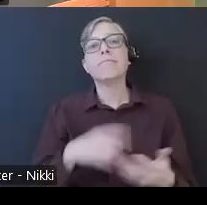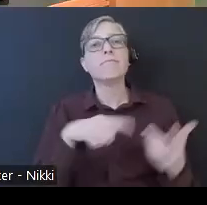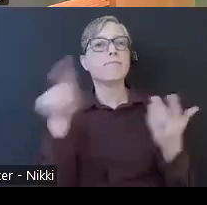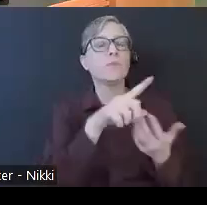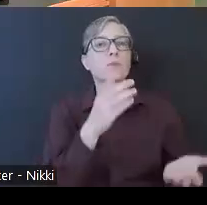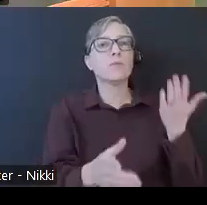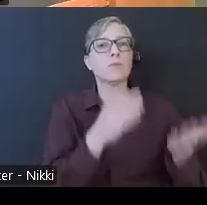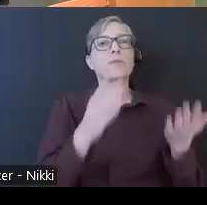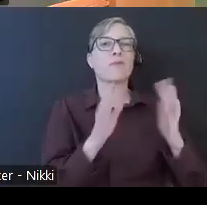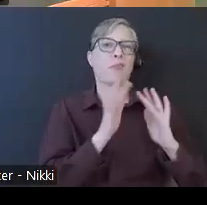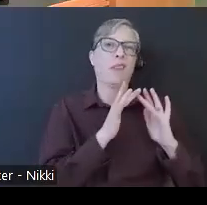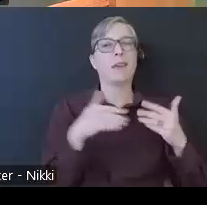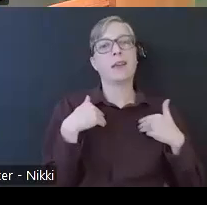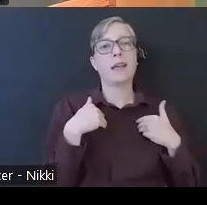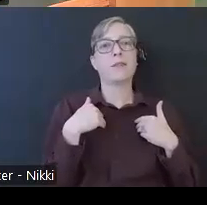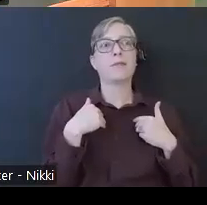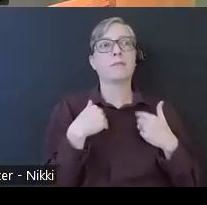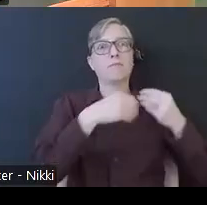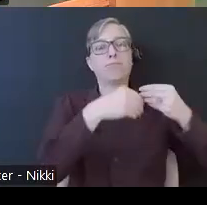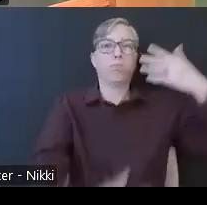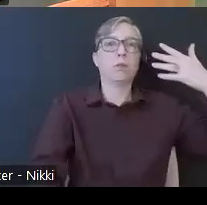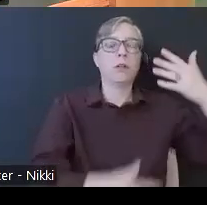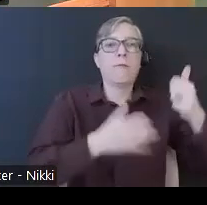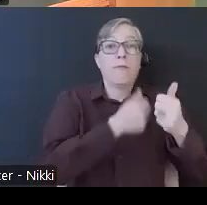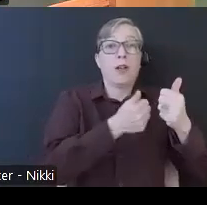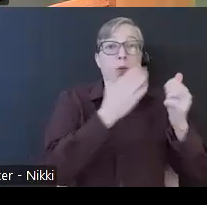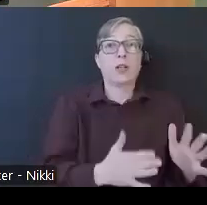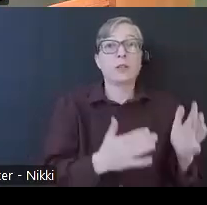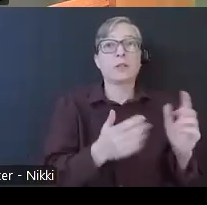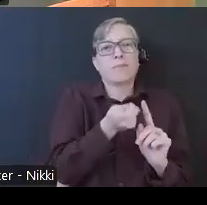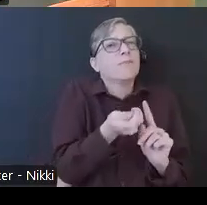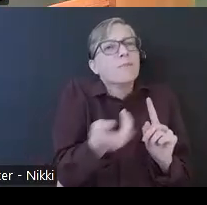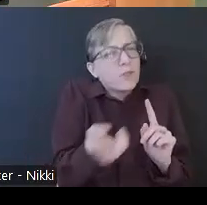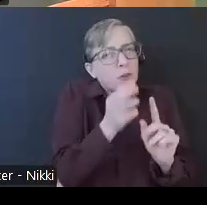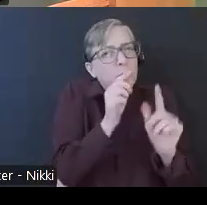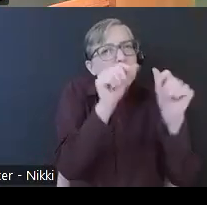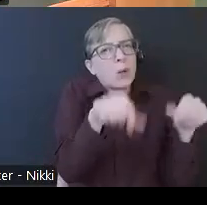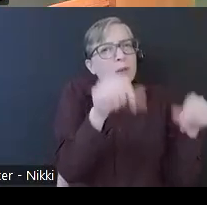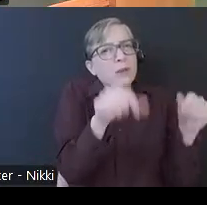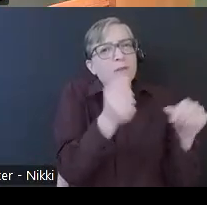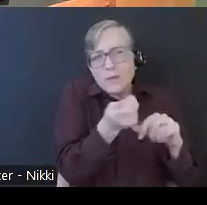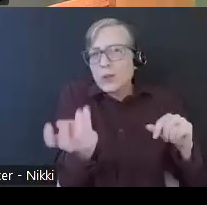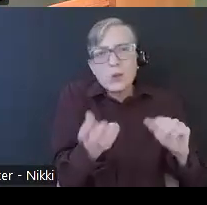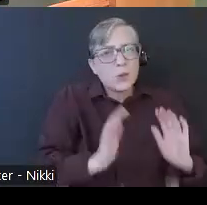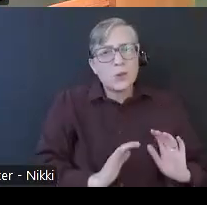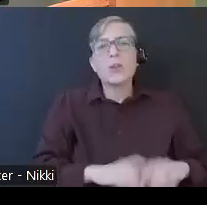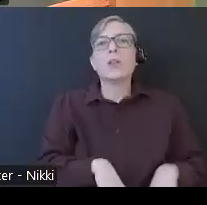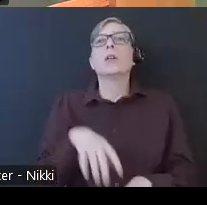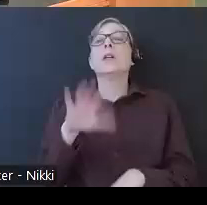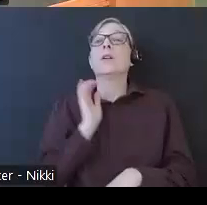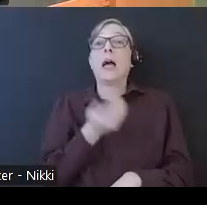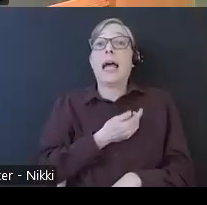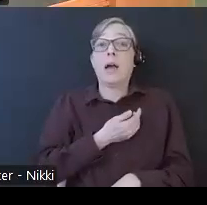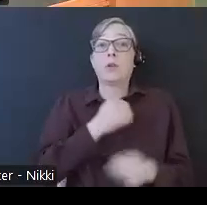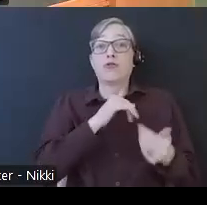but relatively few people post. So we looked at this again for our trial, and this is like when we started